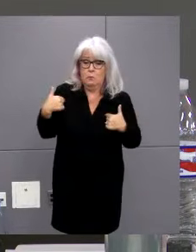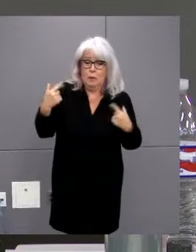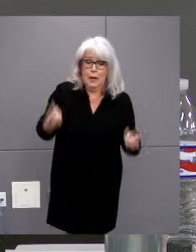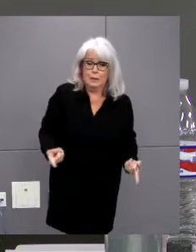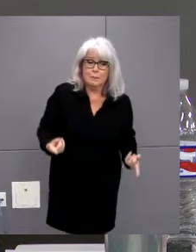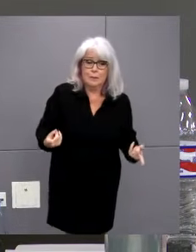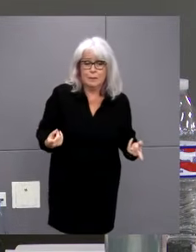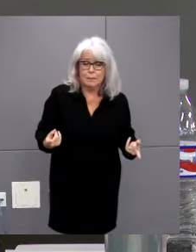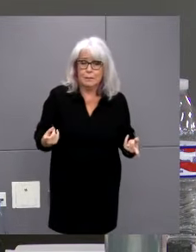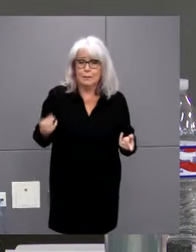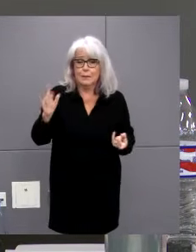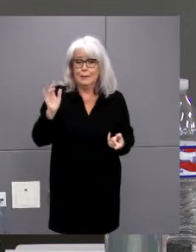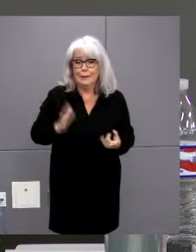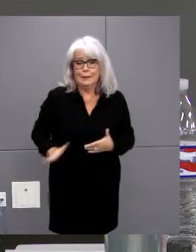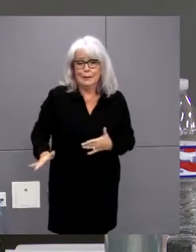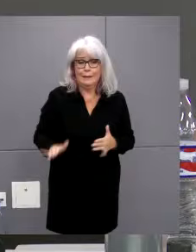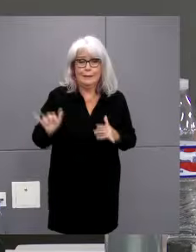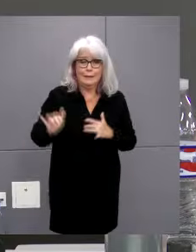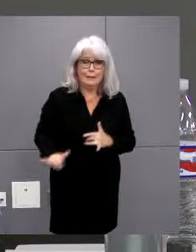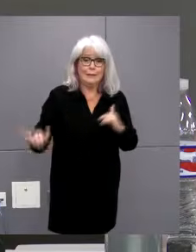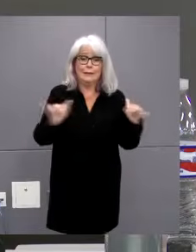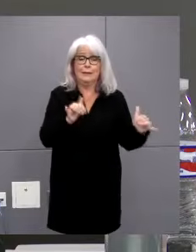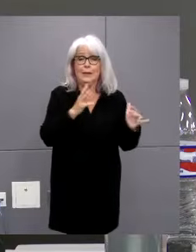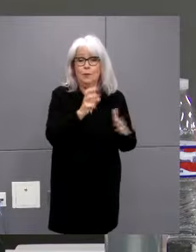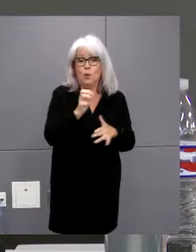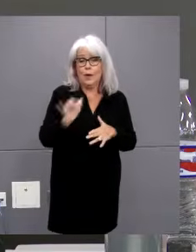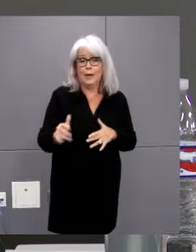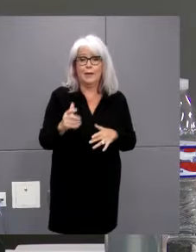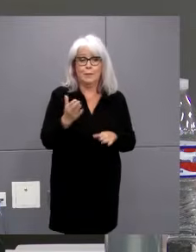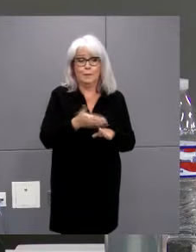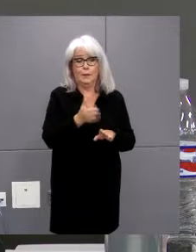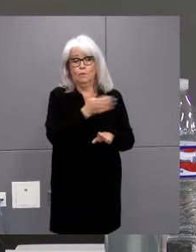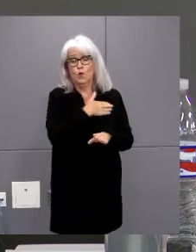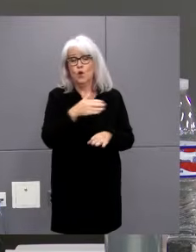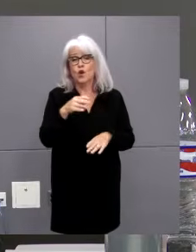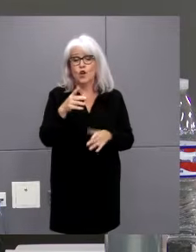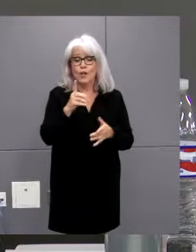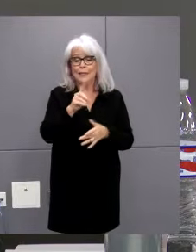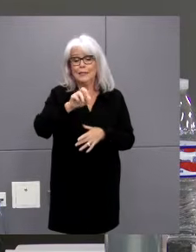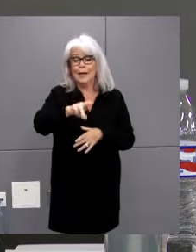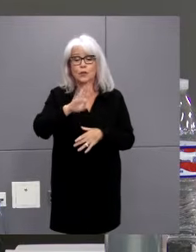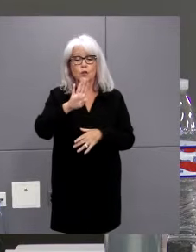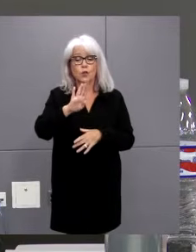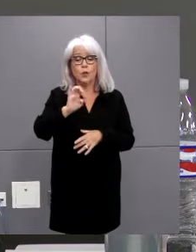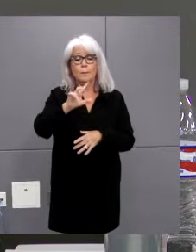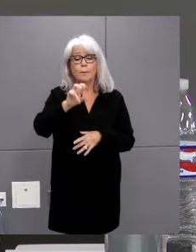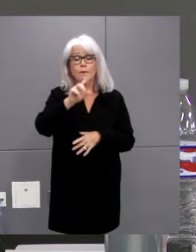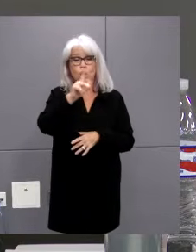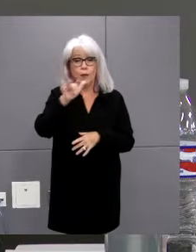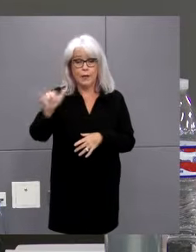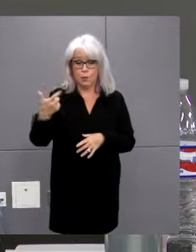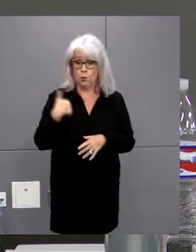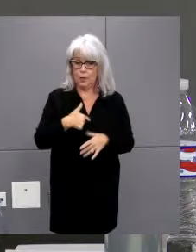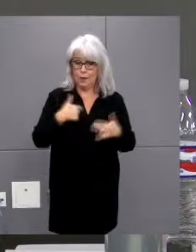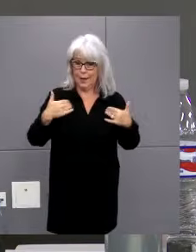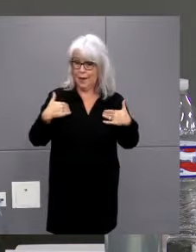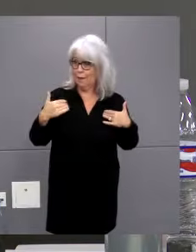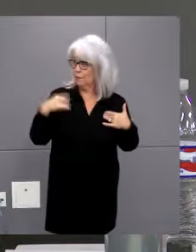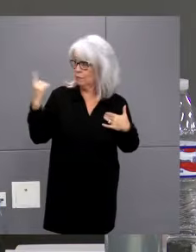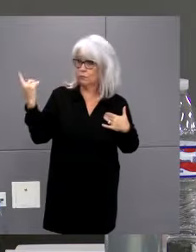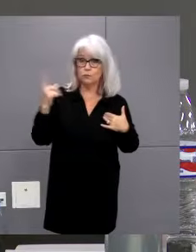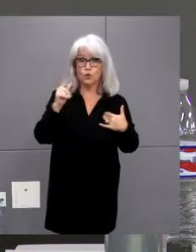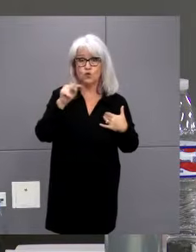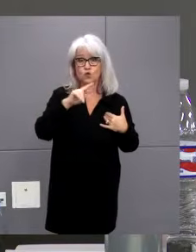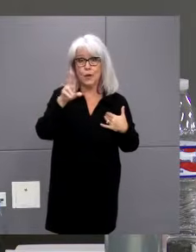I've been on the board with Dr. Beverly. We have a trustee hall here that we all have